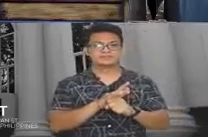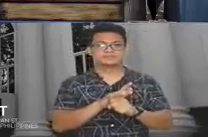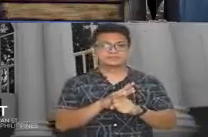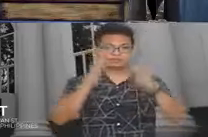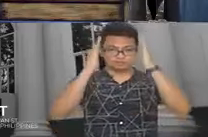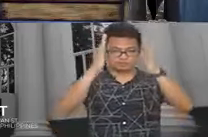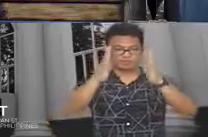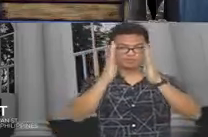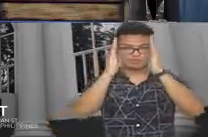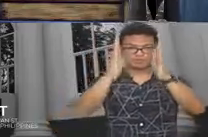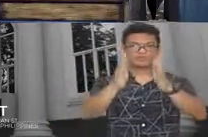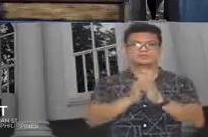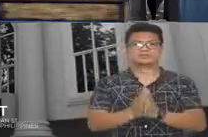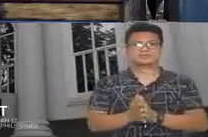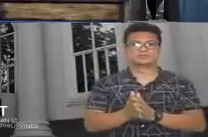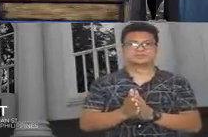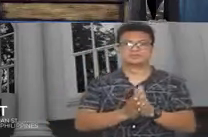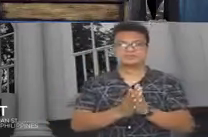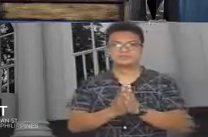Are you listening?